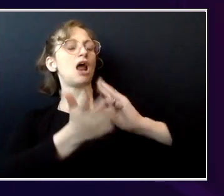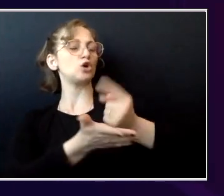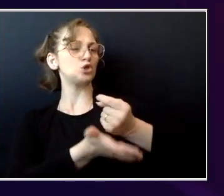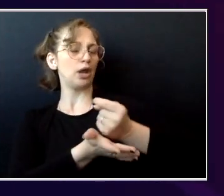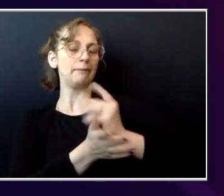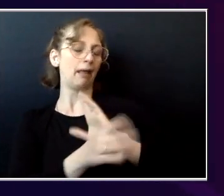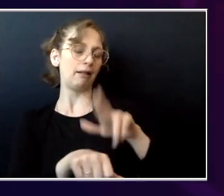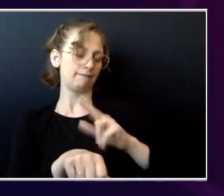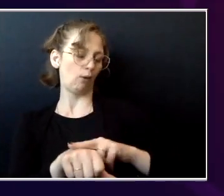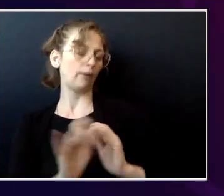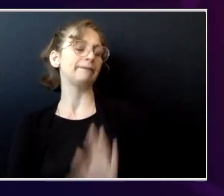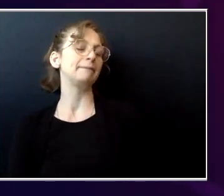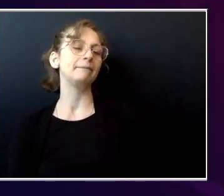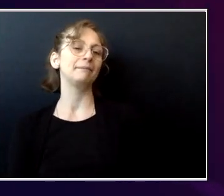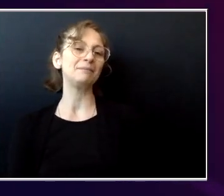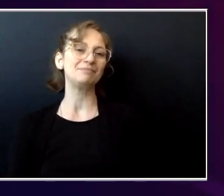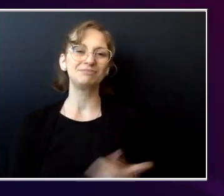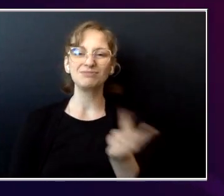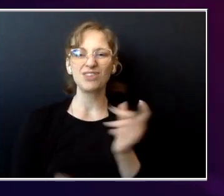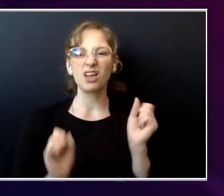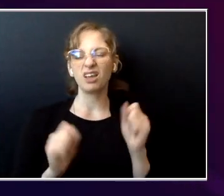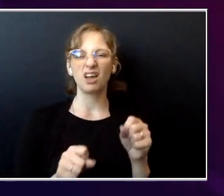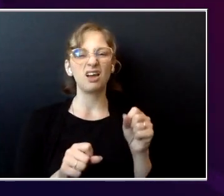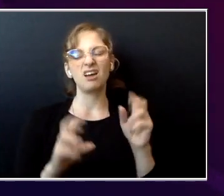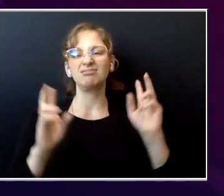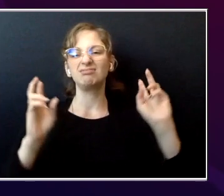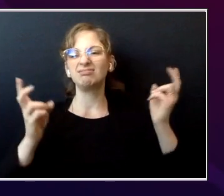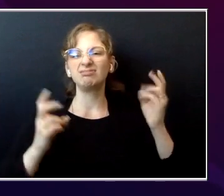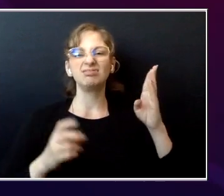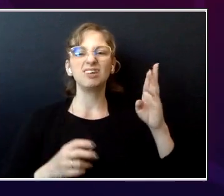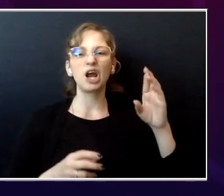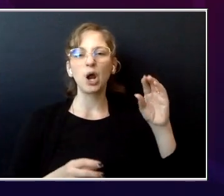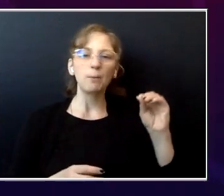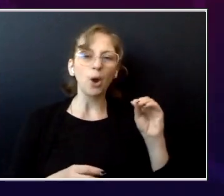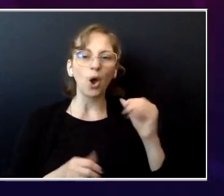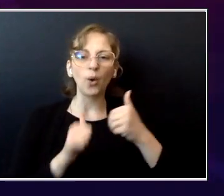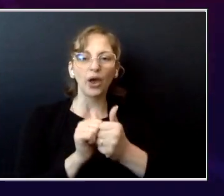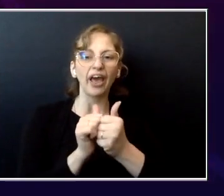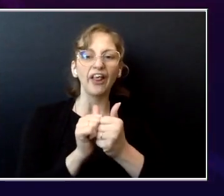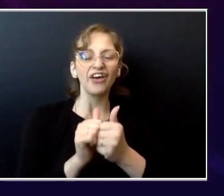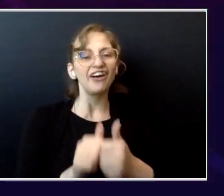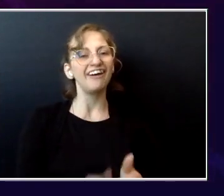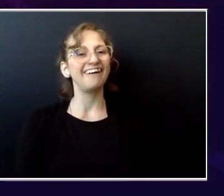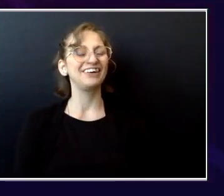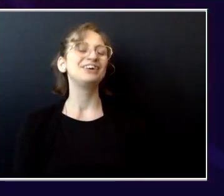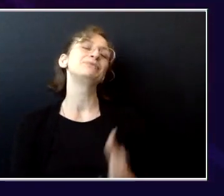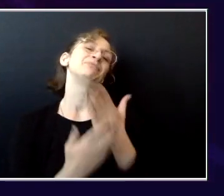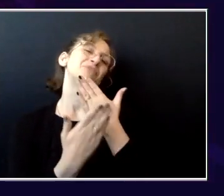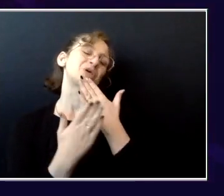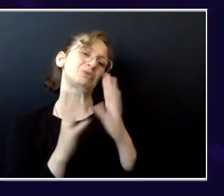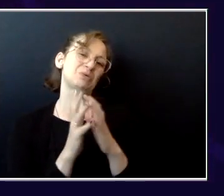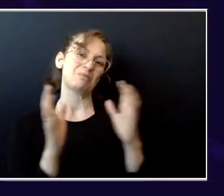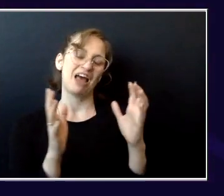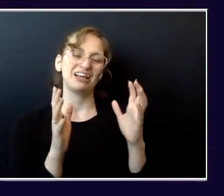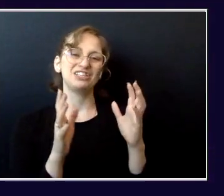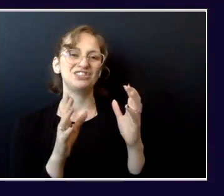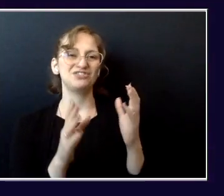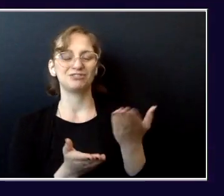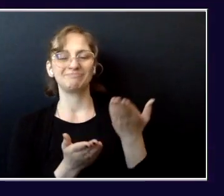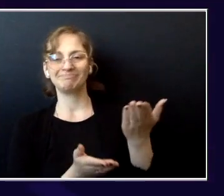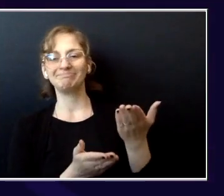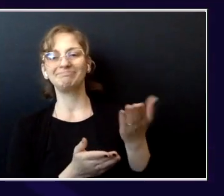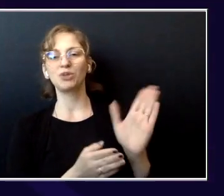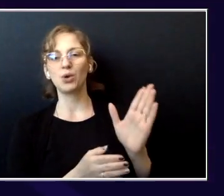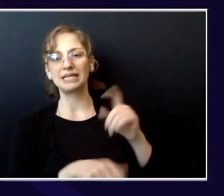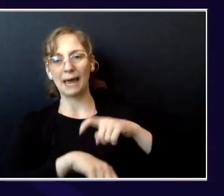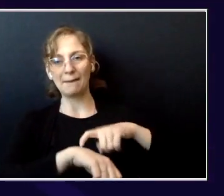Yeah. You guys can bro out together. Yeah, Go to Miami. We'll have to put it on the list. That's great. Well, thank you so much for taking time to be with us and for sharing that video. I can't